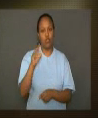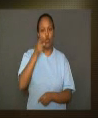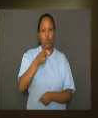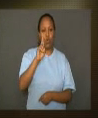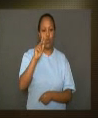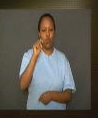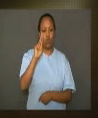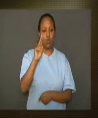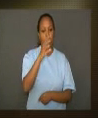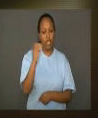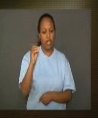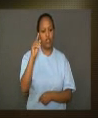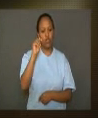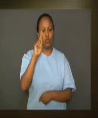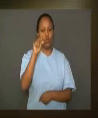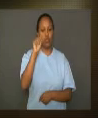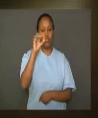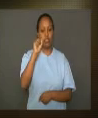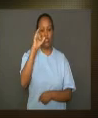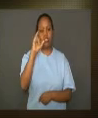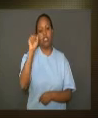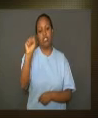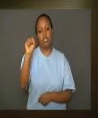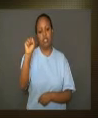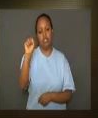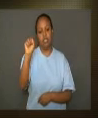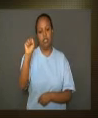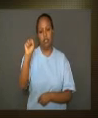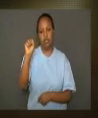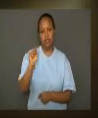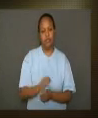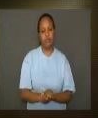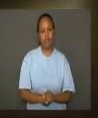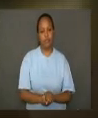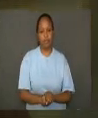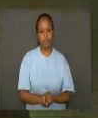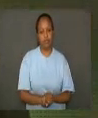and the Tutsis that had been going on for over a decade.